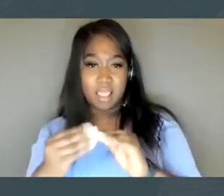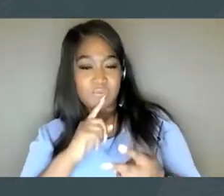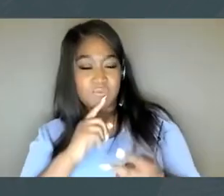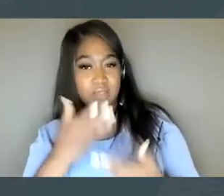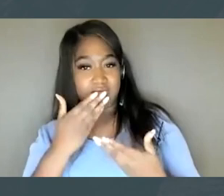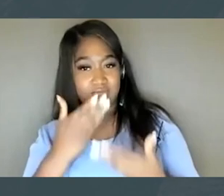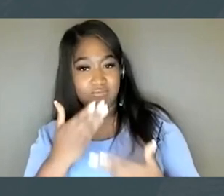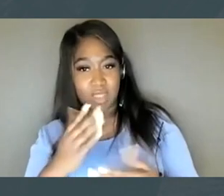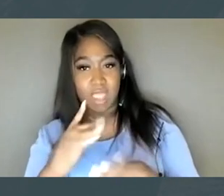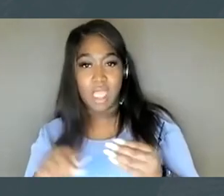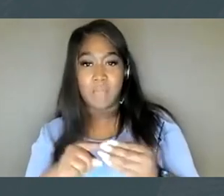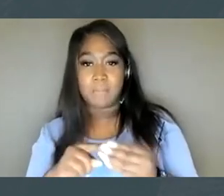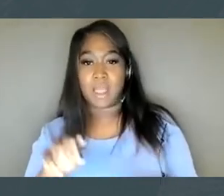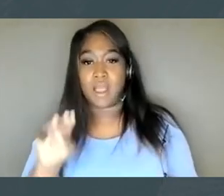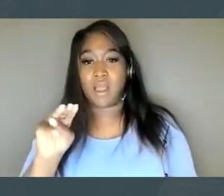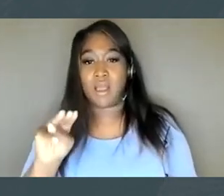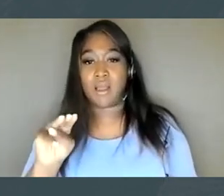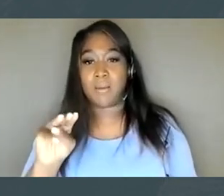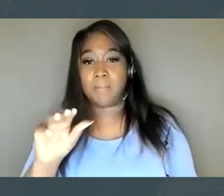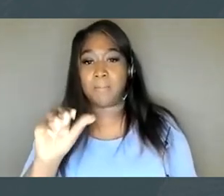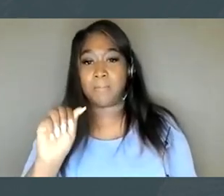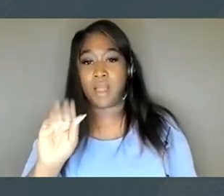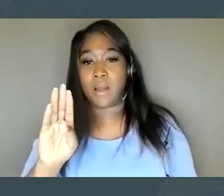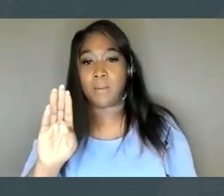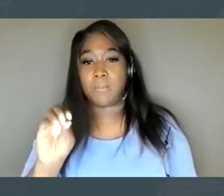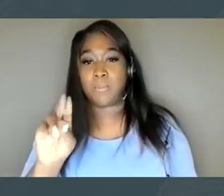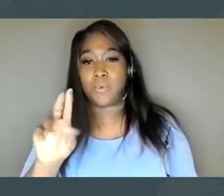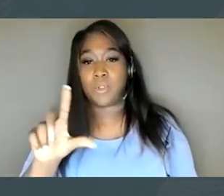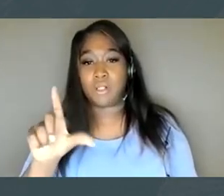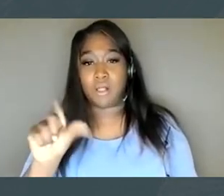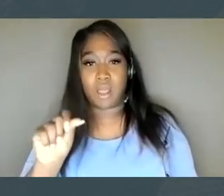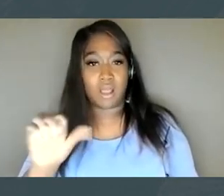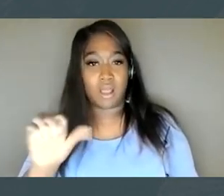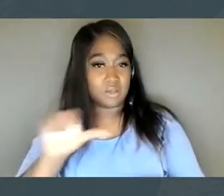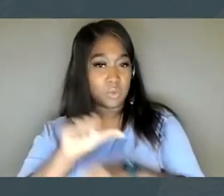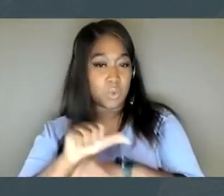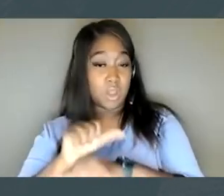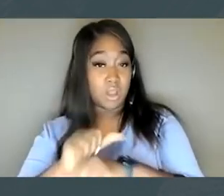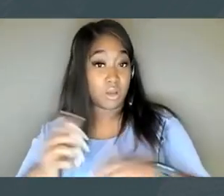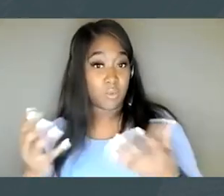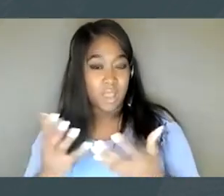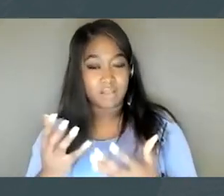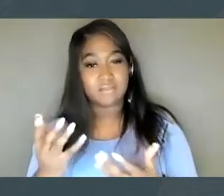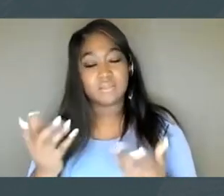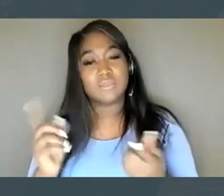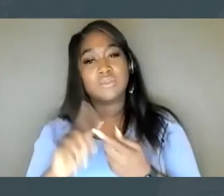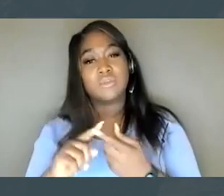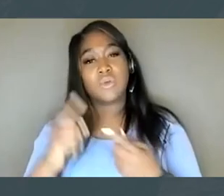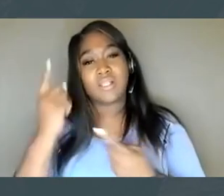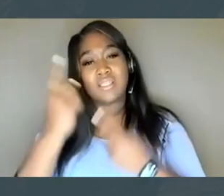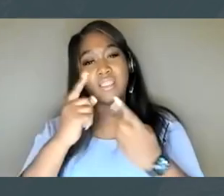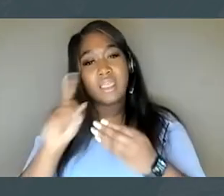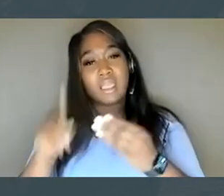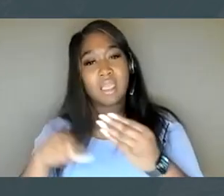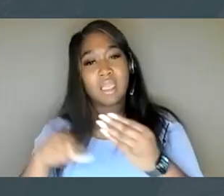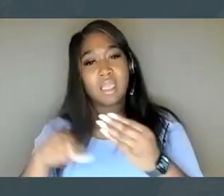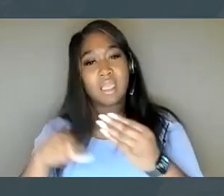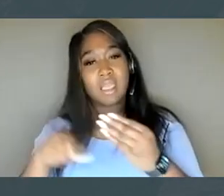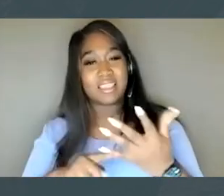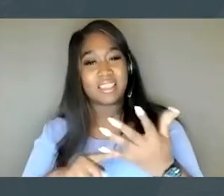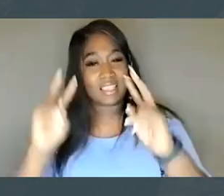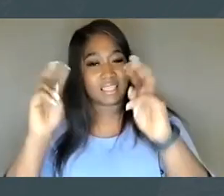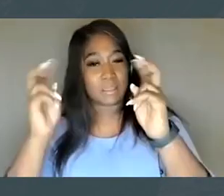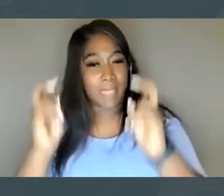Maboula's work is thinking about, you know, these thematics or these